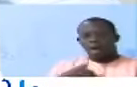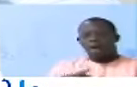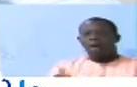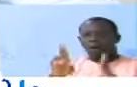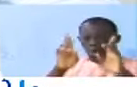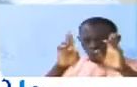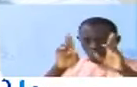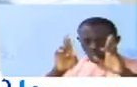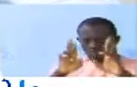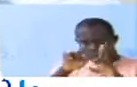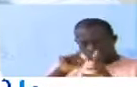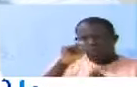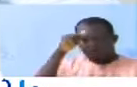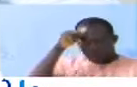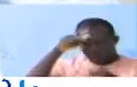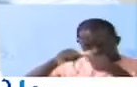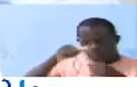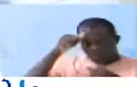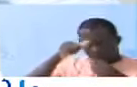testimony.